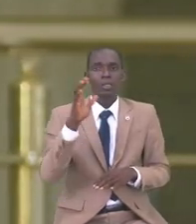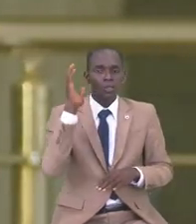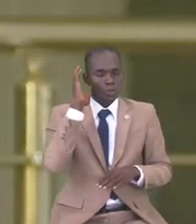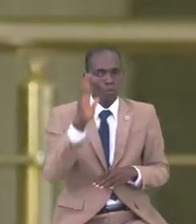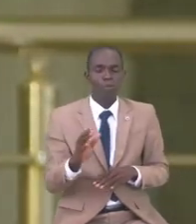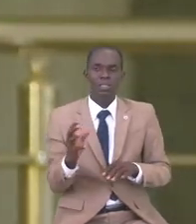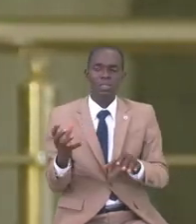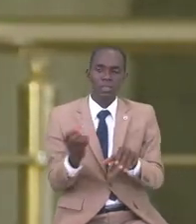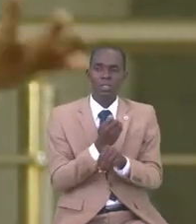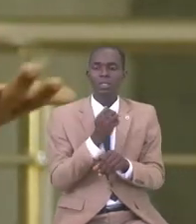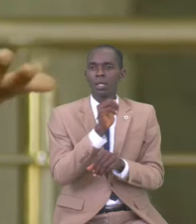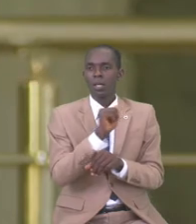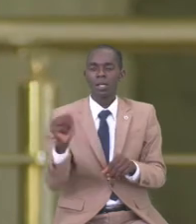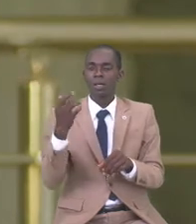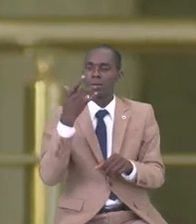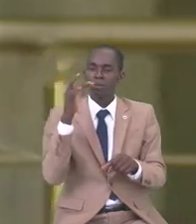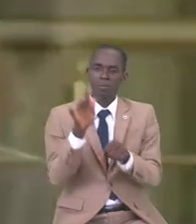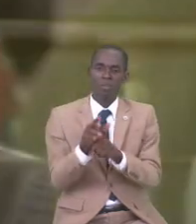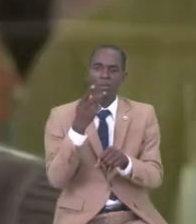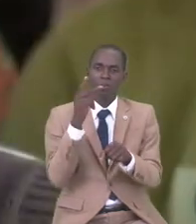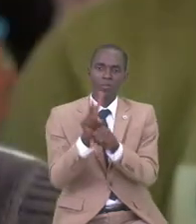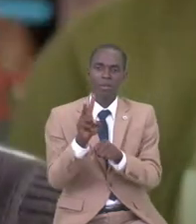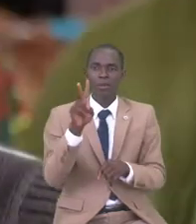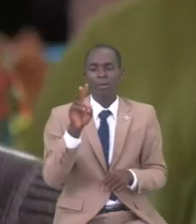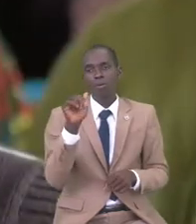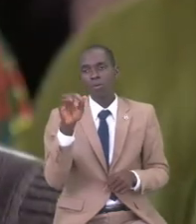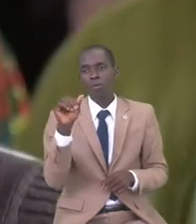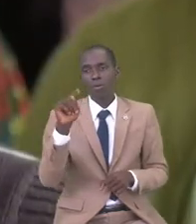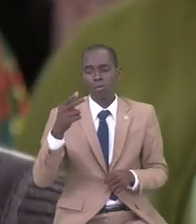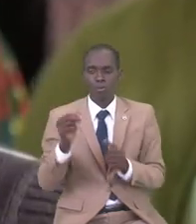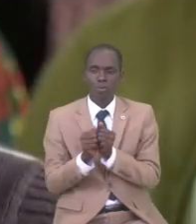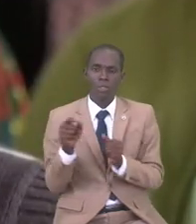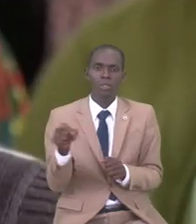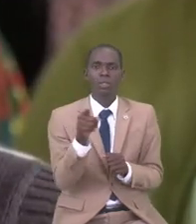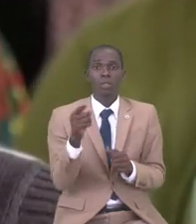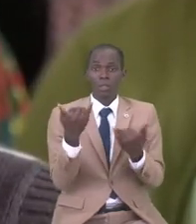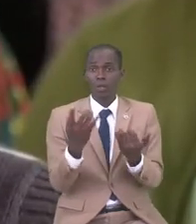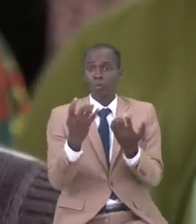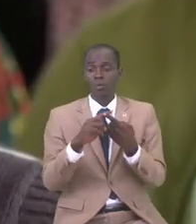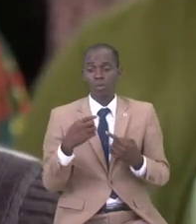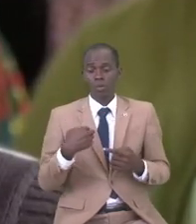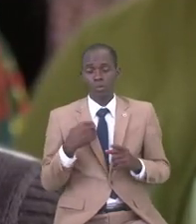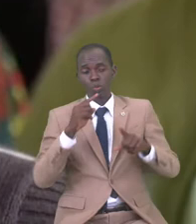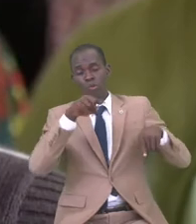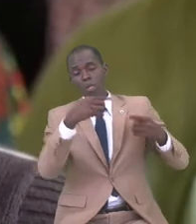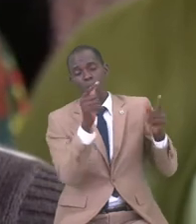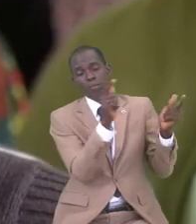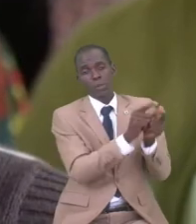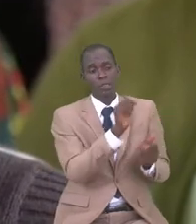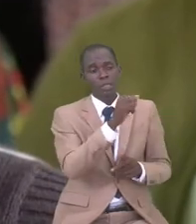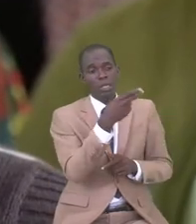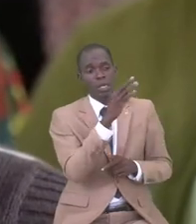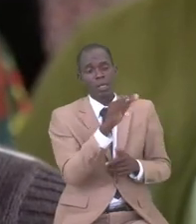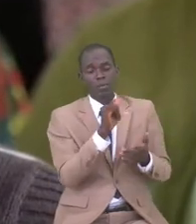of them. Now, Elijah, you want me to go and tell Ahab, Elijah is